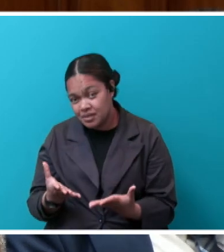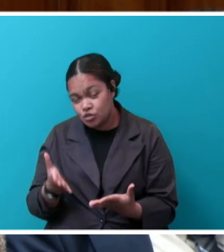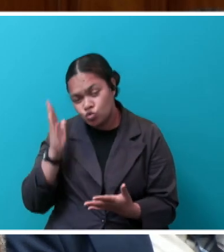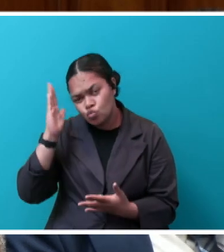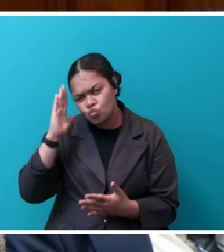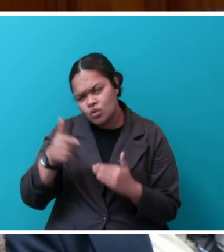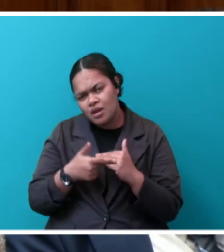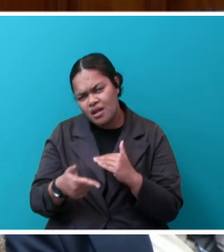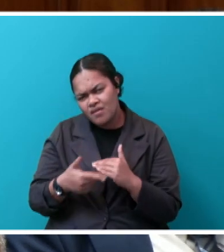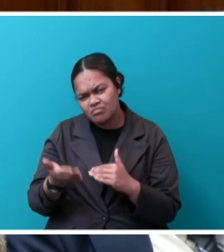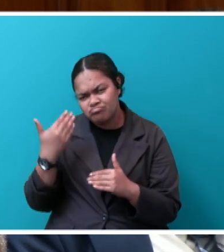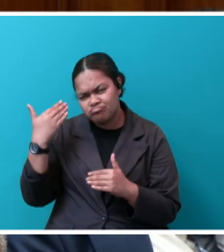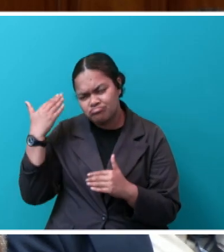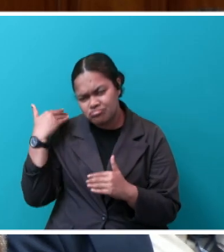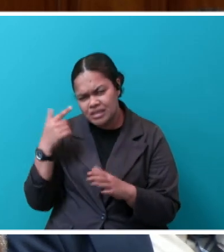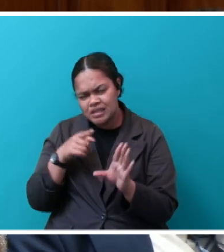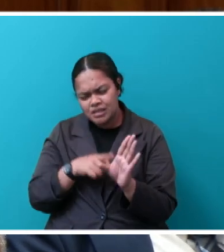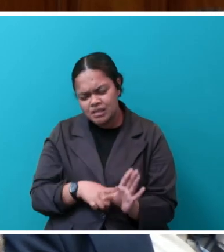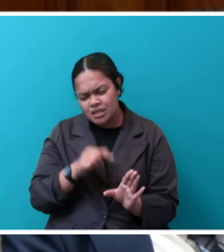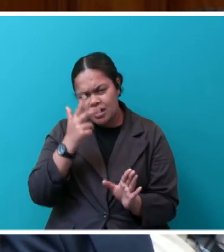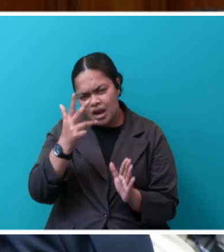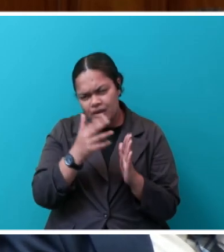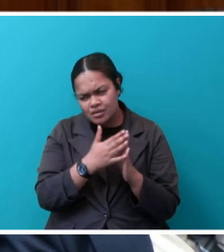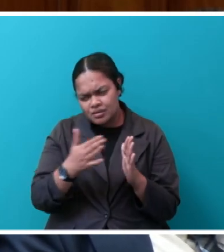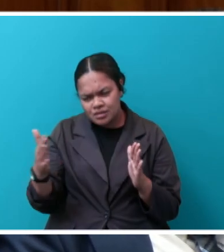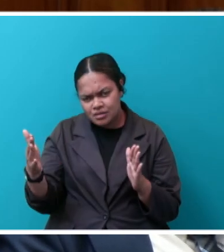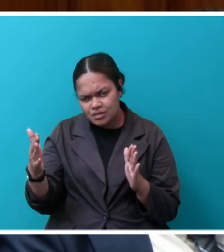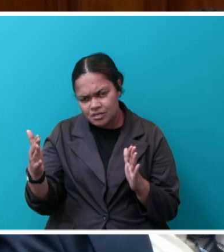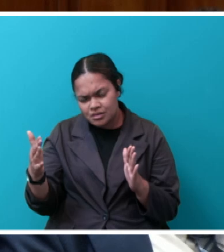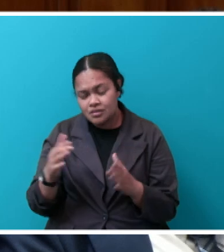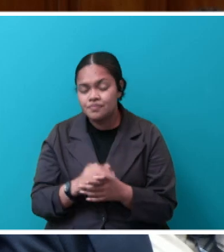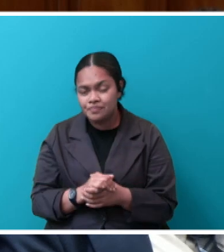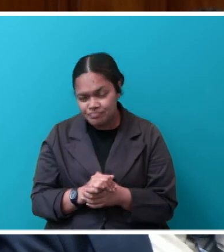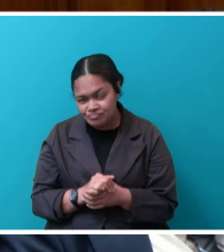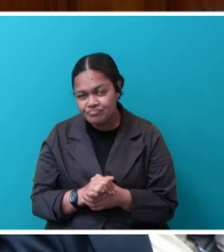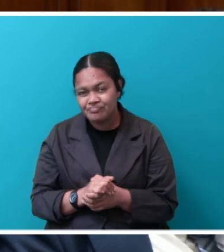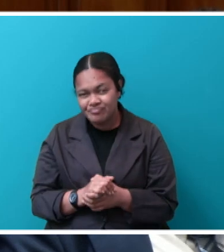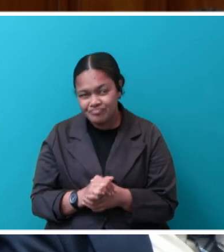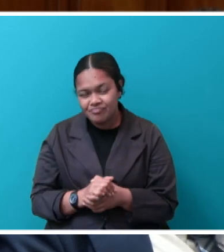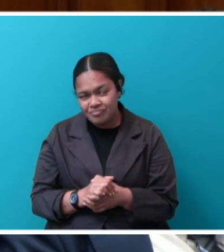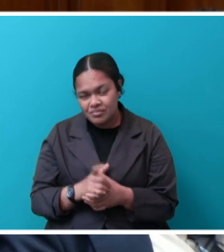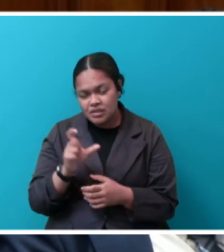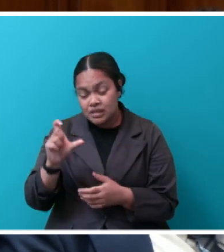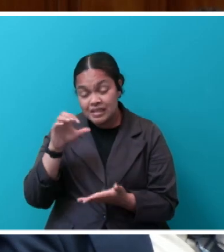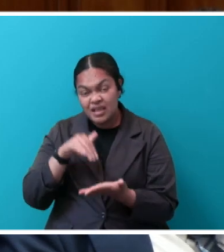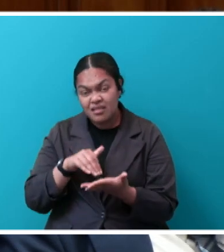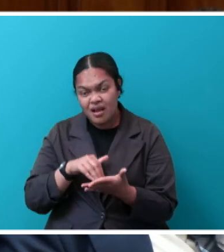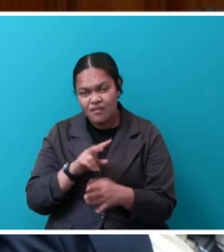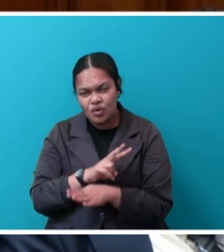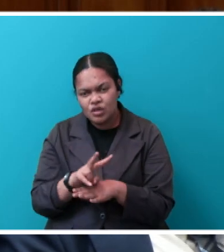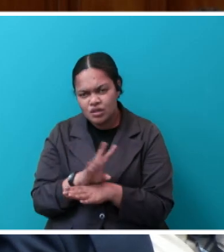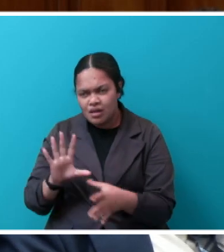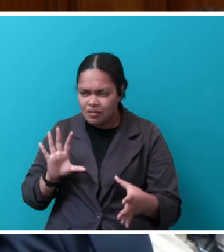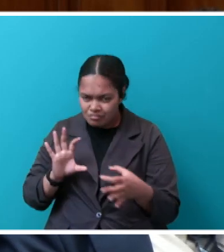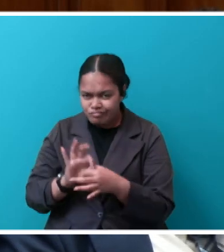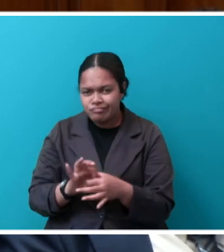level from year 9, year 10 onwards. Those centers were attached to the secondary